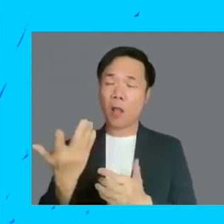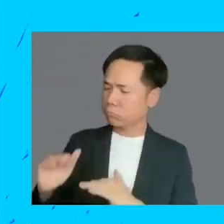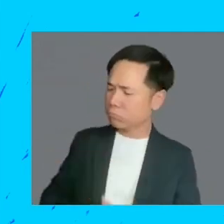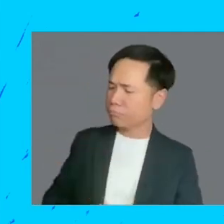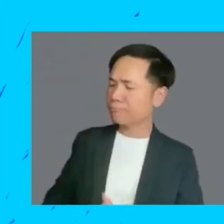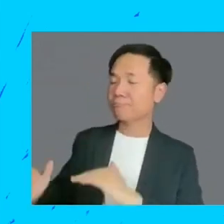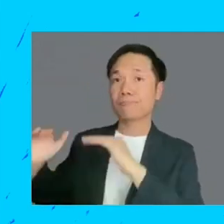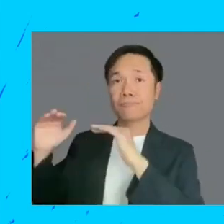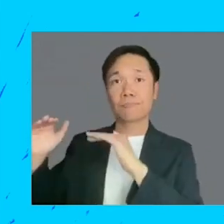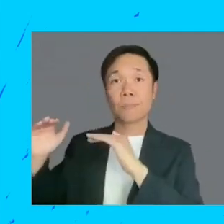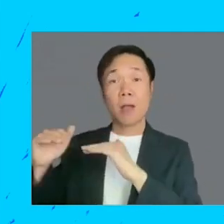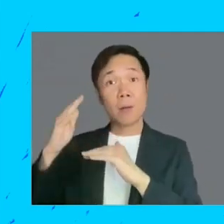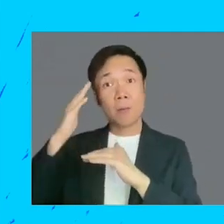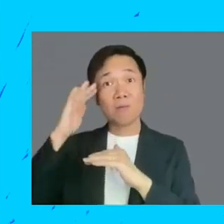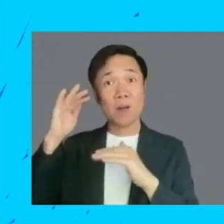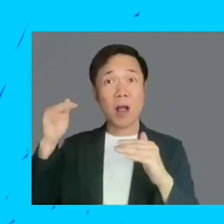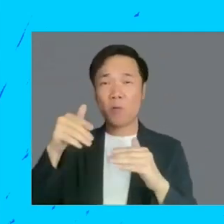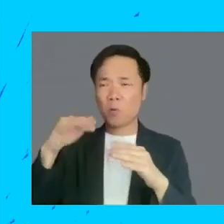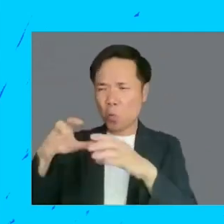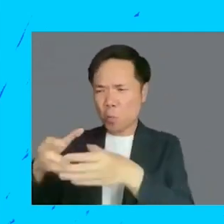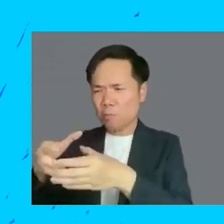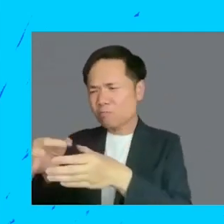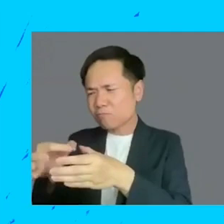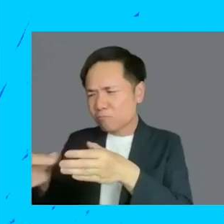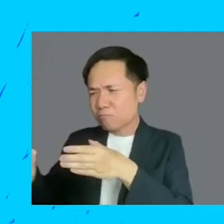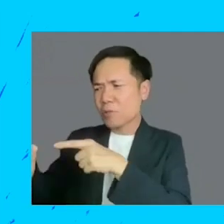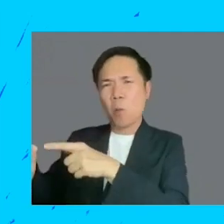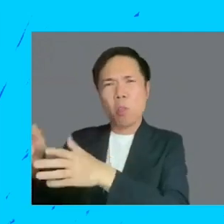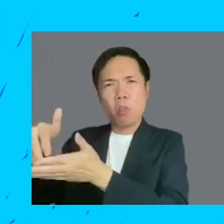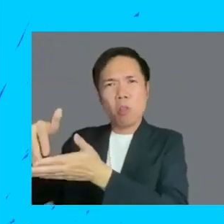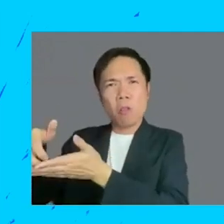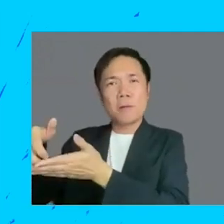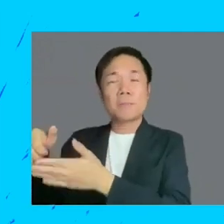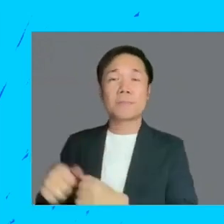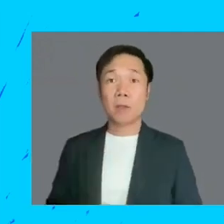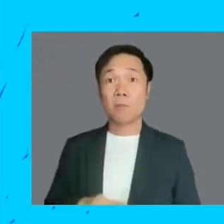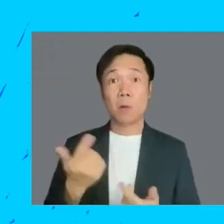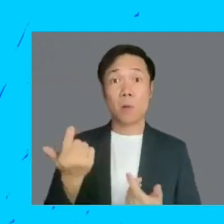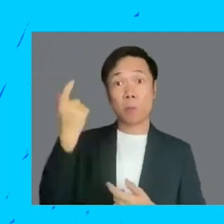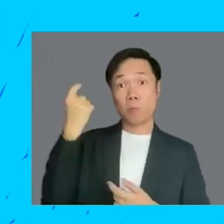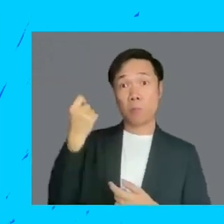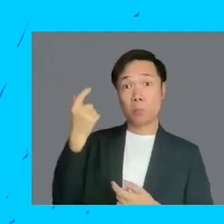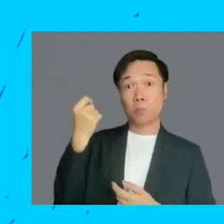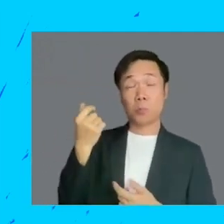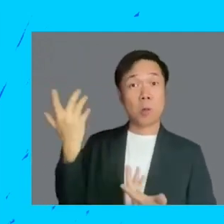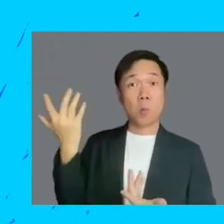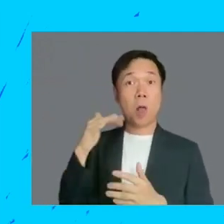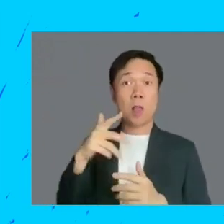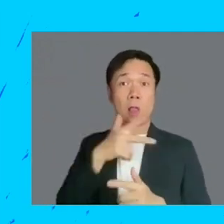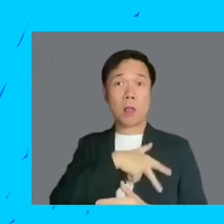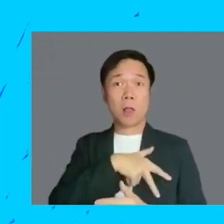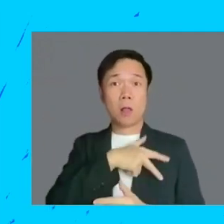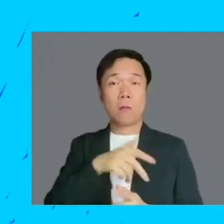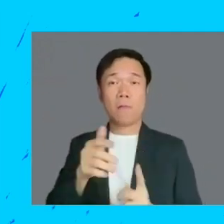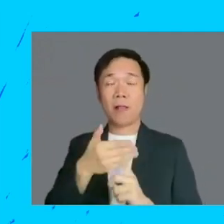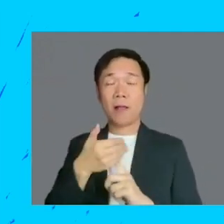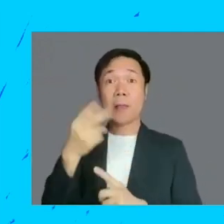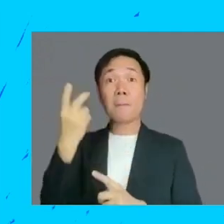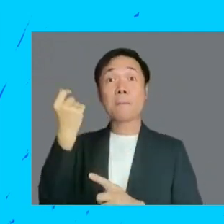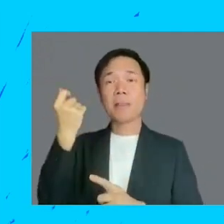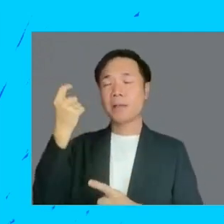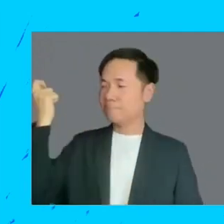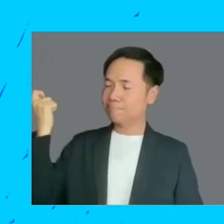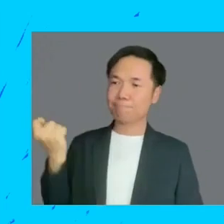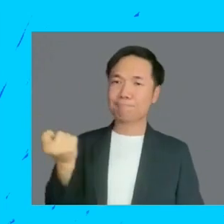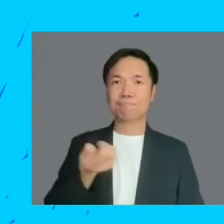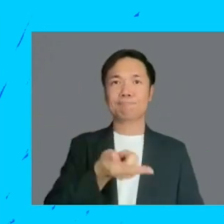particular emphasis on vulnerable groups. A common type of social protection program in Africa is a cash transfer.